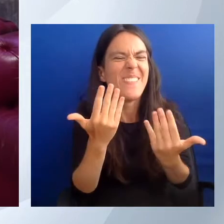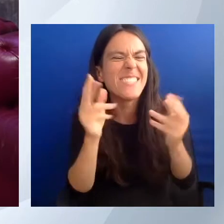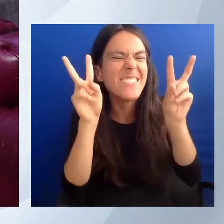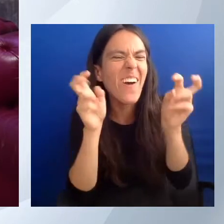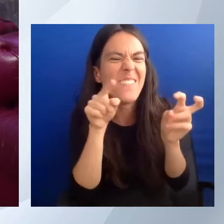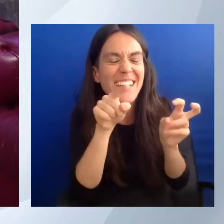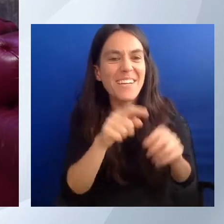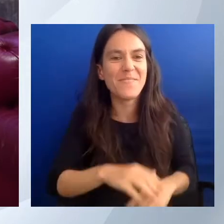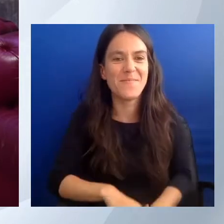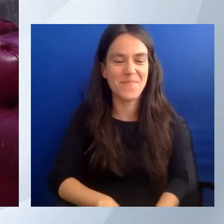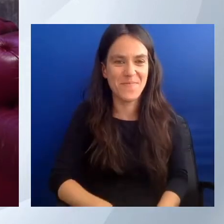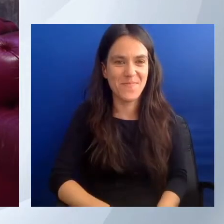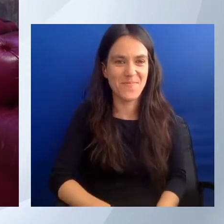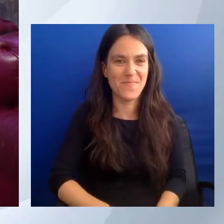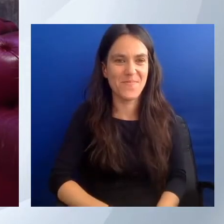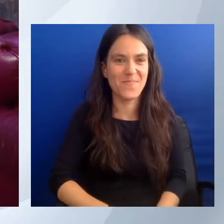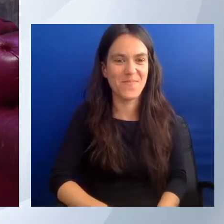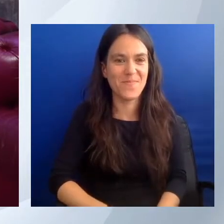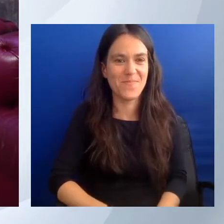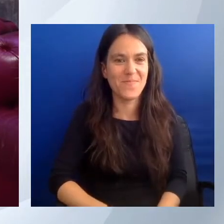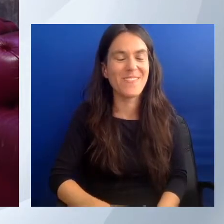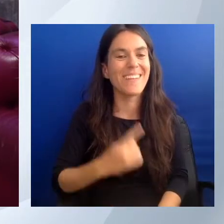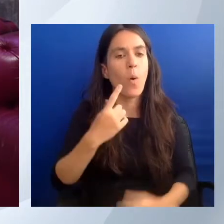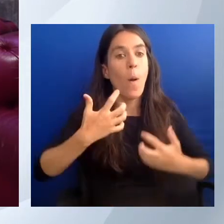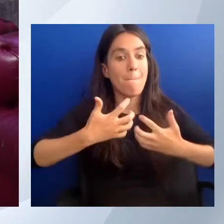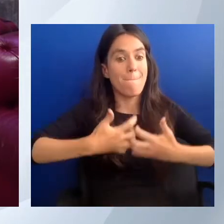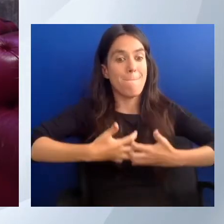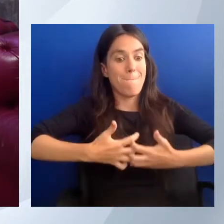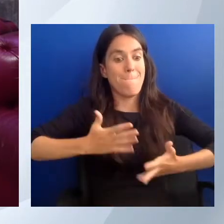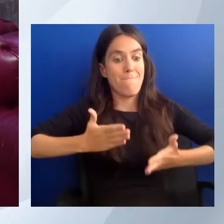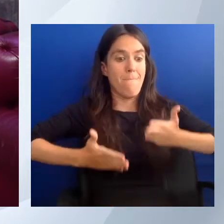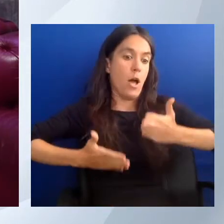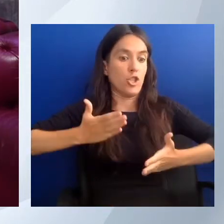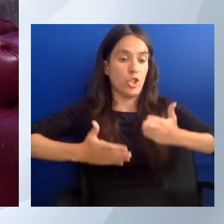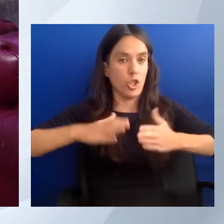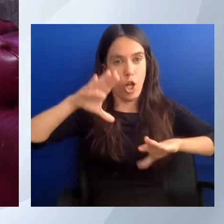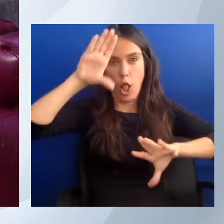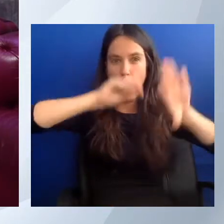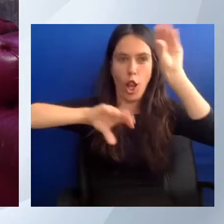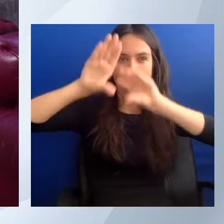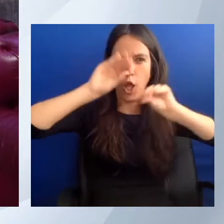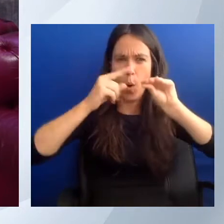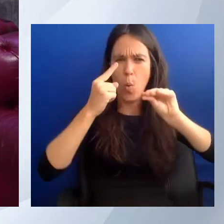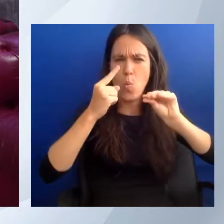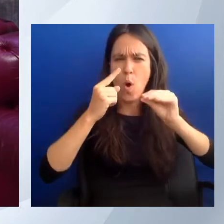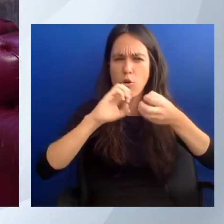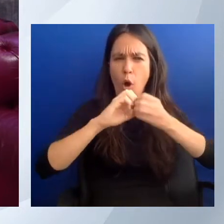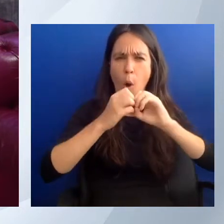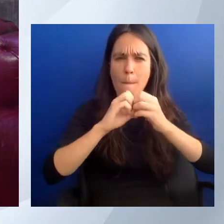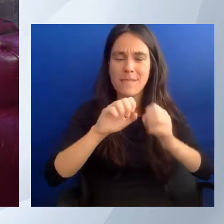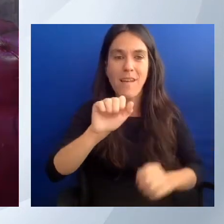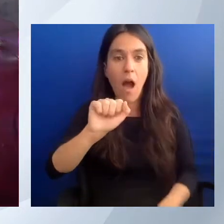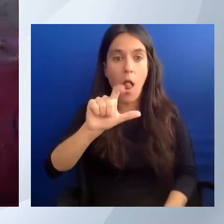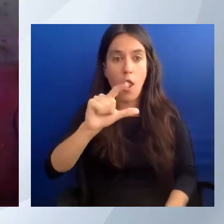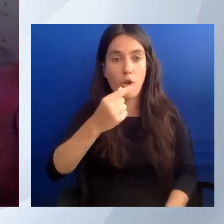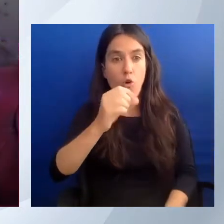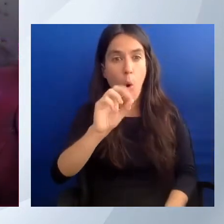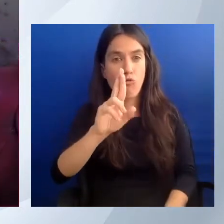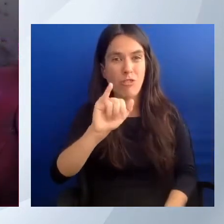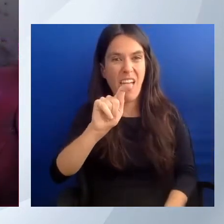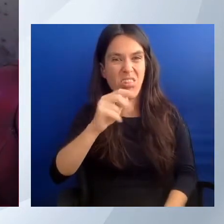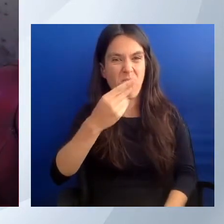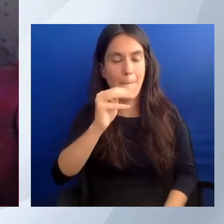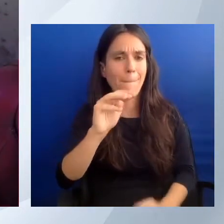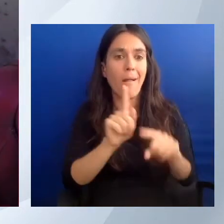one of the things that's pretty hard in machine learning is that the algorithms are pure math, so they only understand